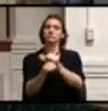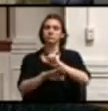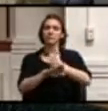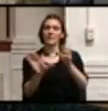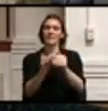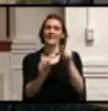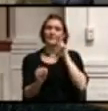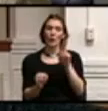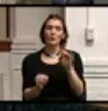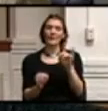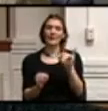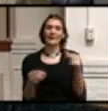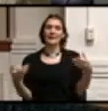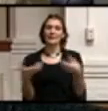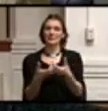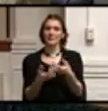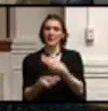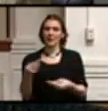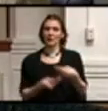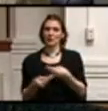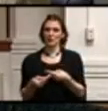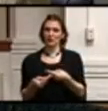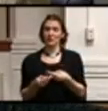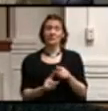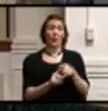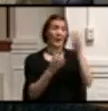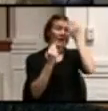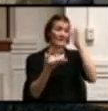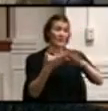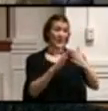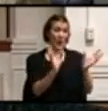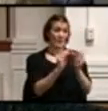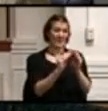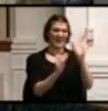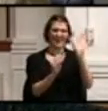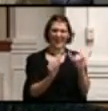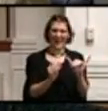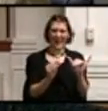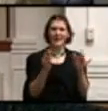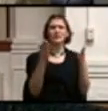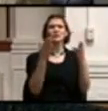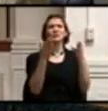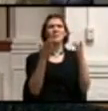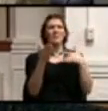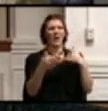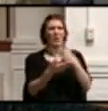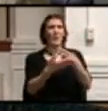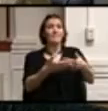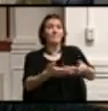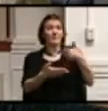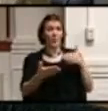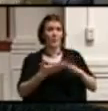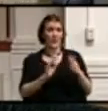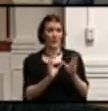utilities budget meeting. The informational town meeting, I believe, is generally the week before